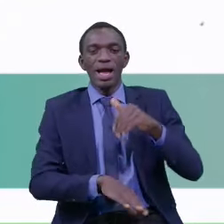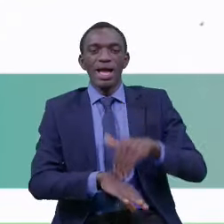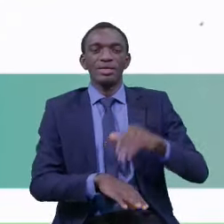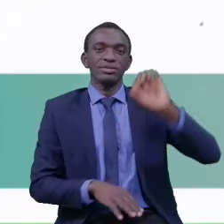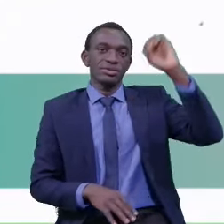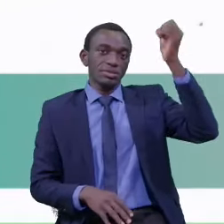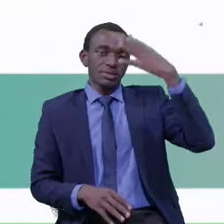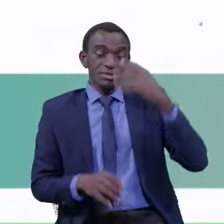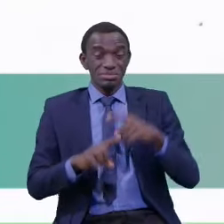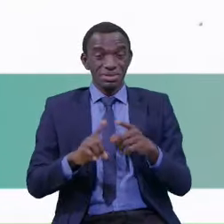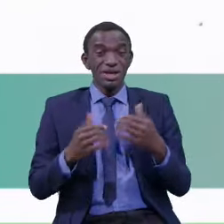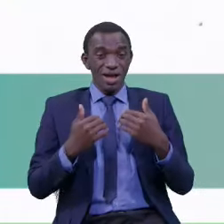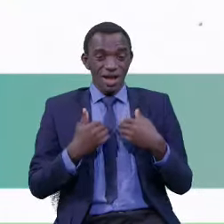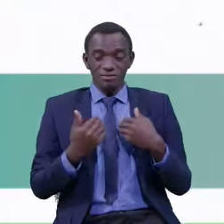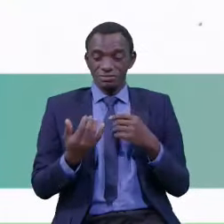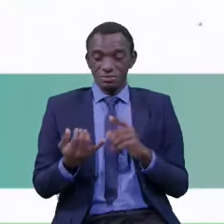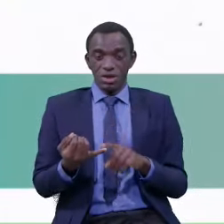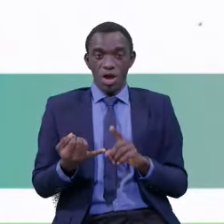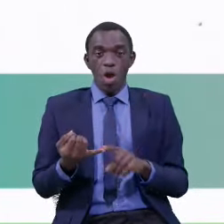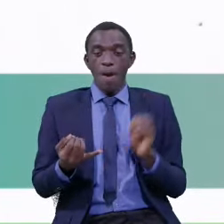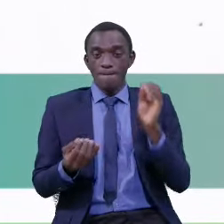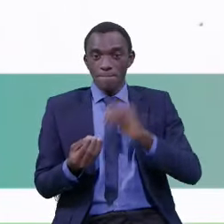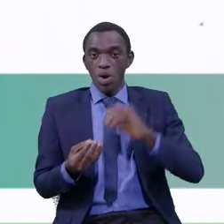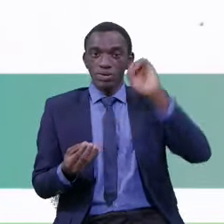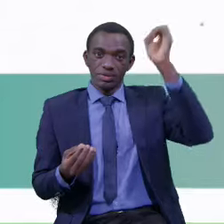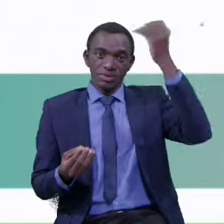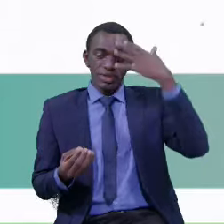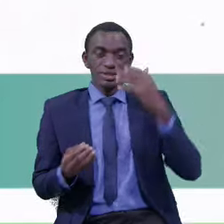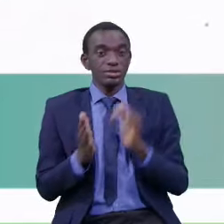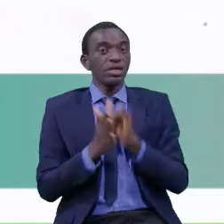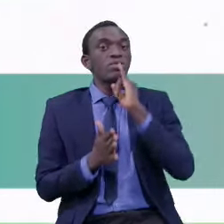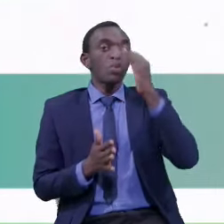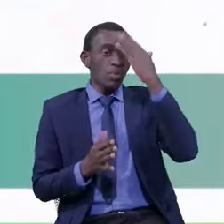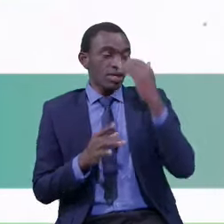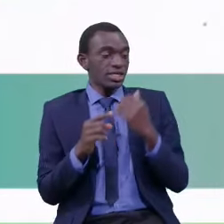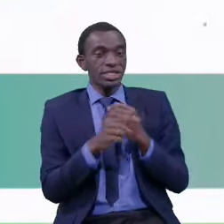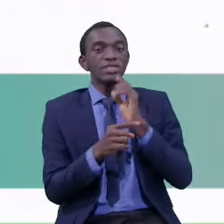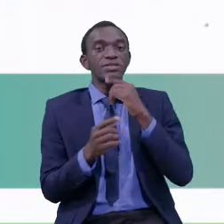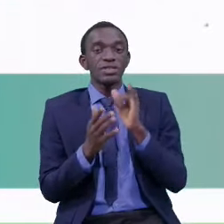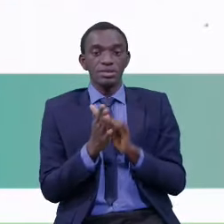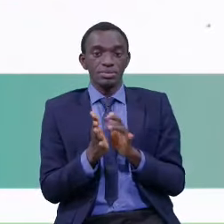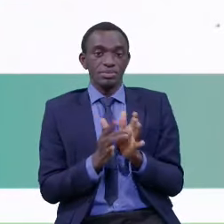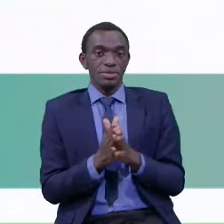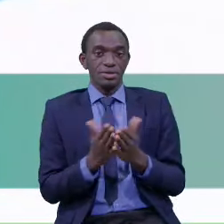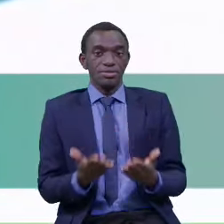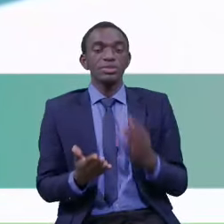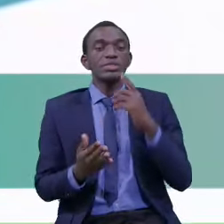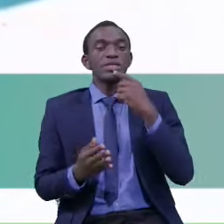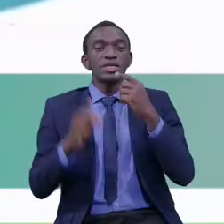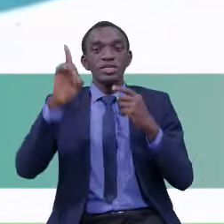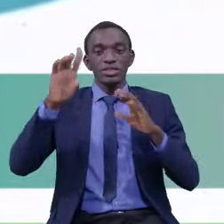grace that wasn't said. He giveth more grace. And there is much grace. And there